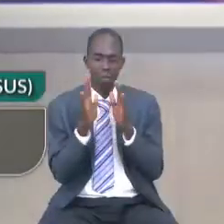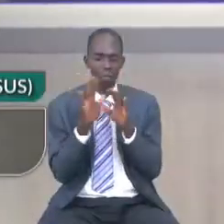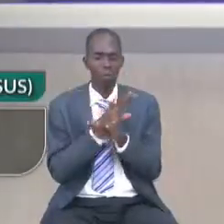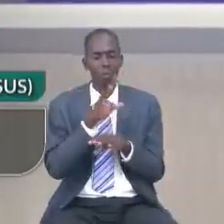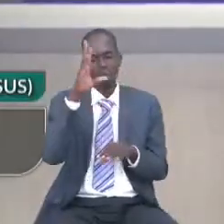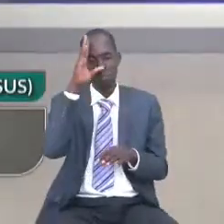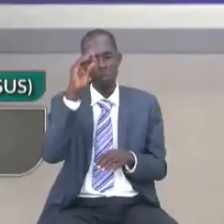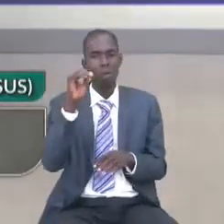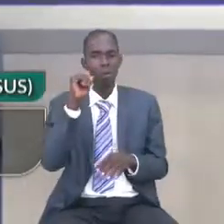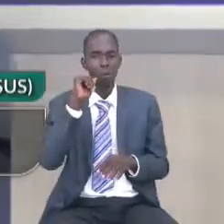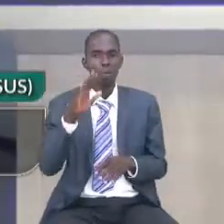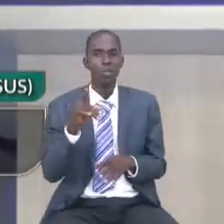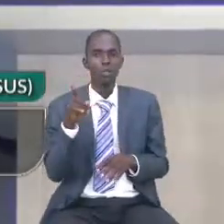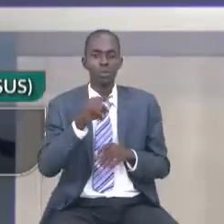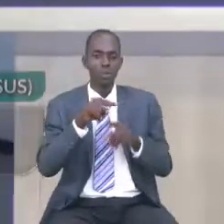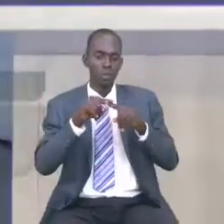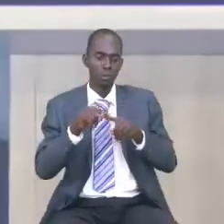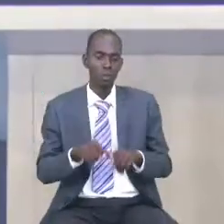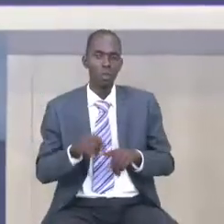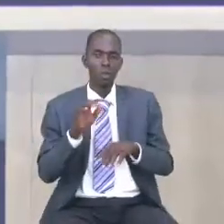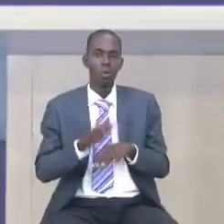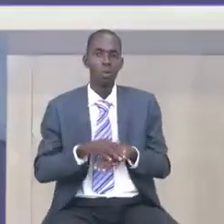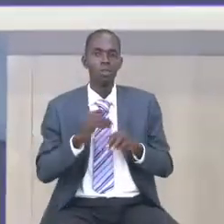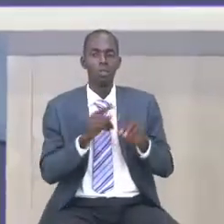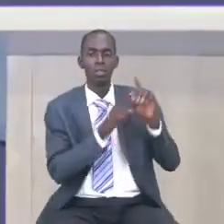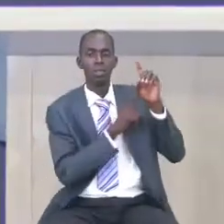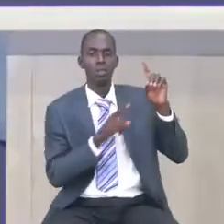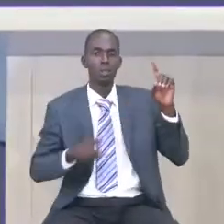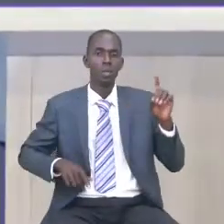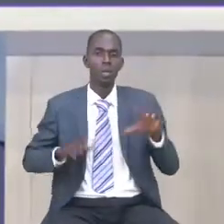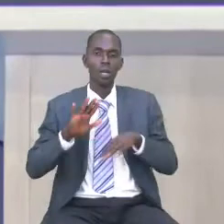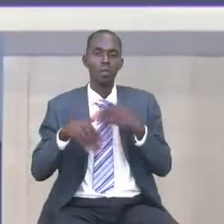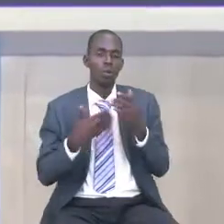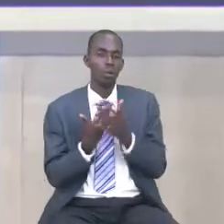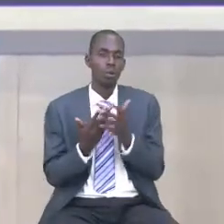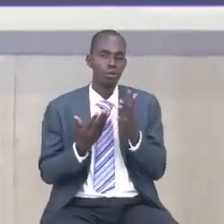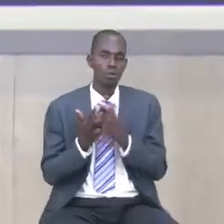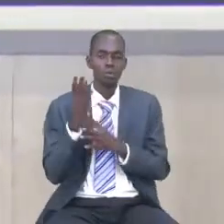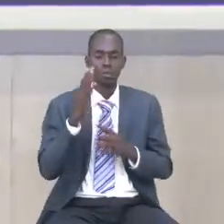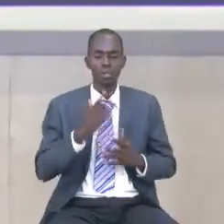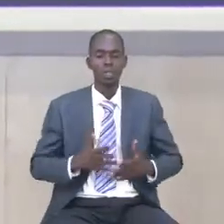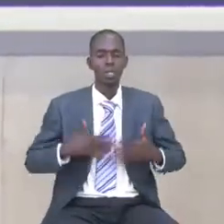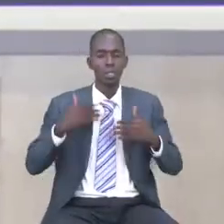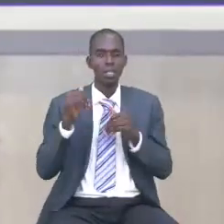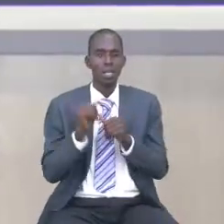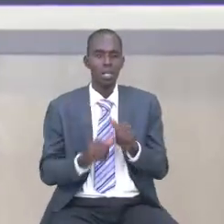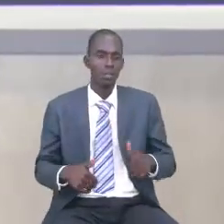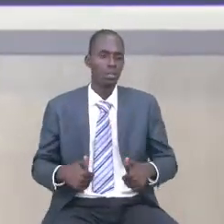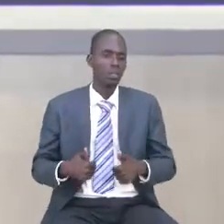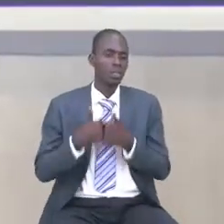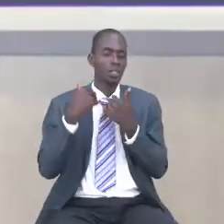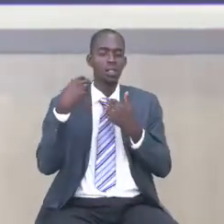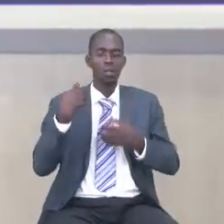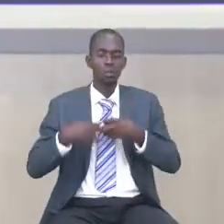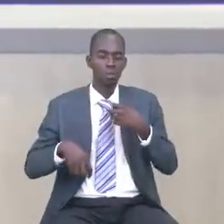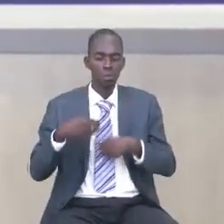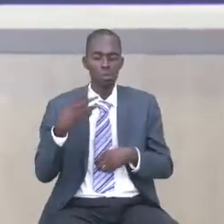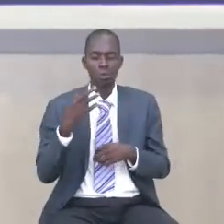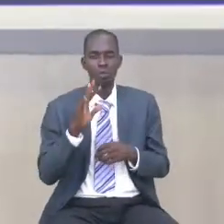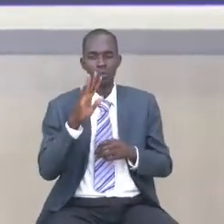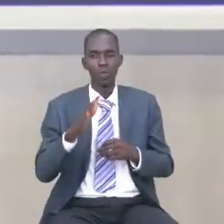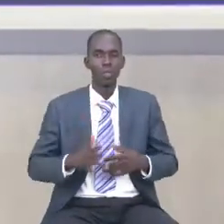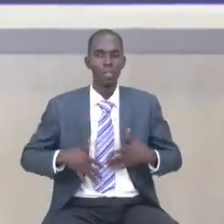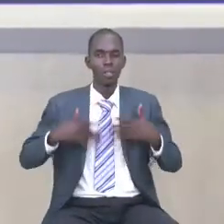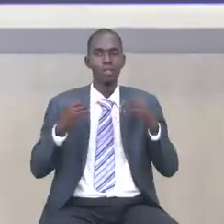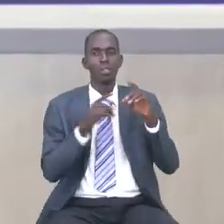woman. You depend upon the Lord. And all through life, every difficulty, every challenge of life, the Lord